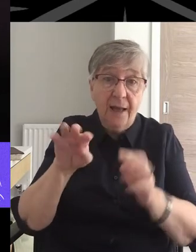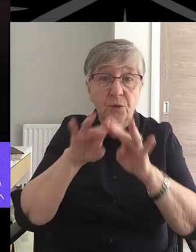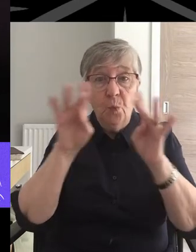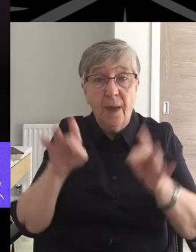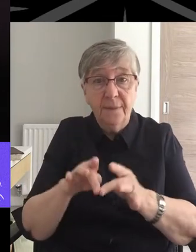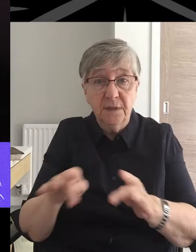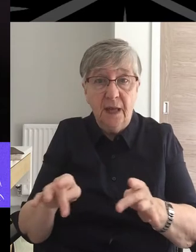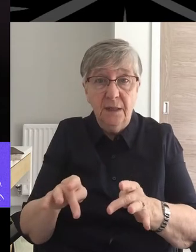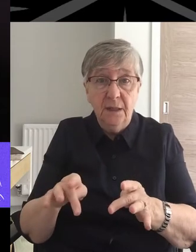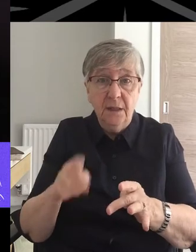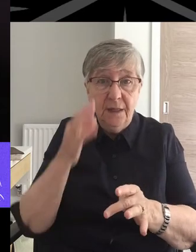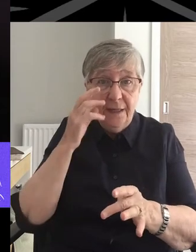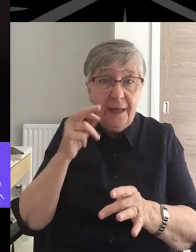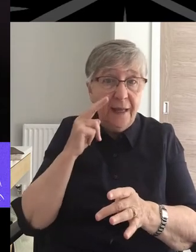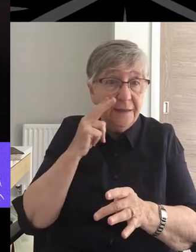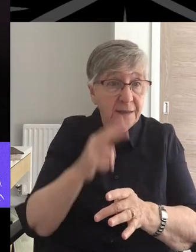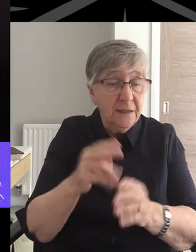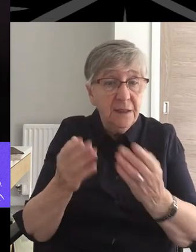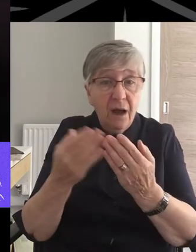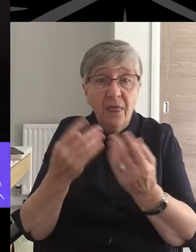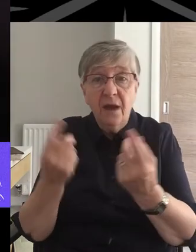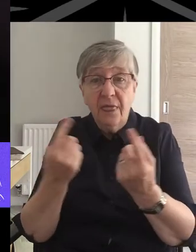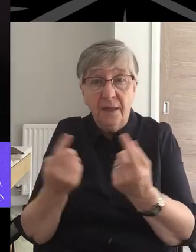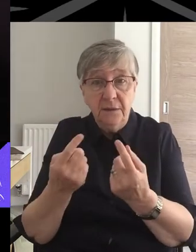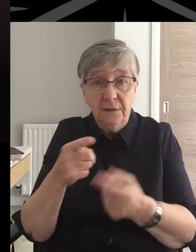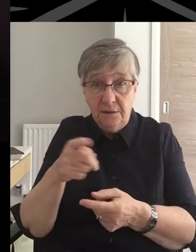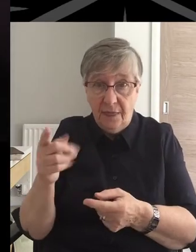Bible Project, you'll be able to see other things that they have.